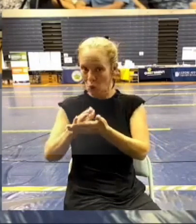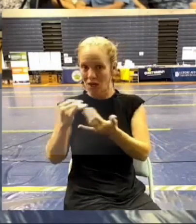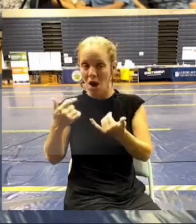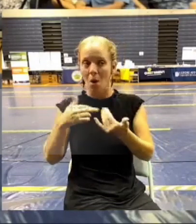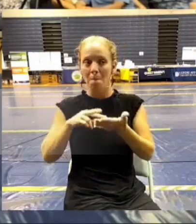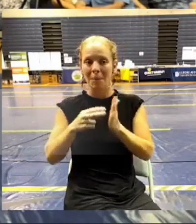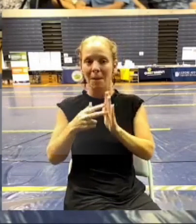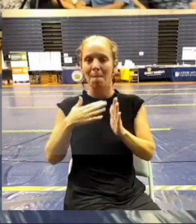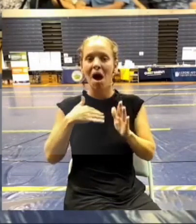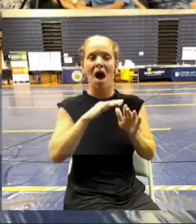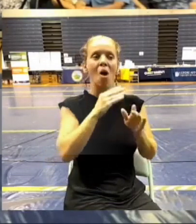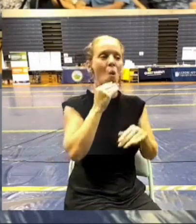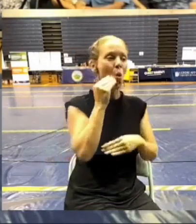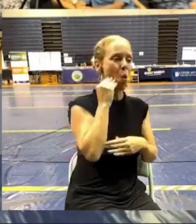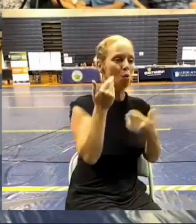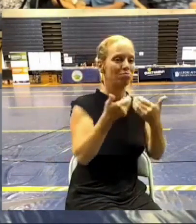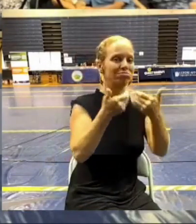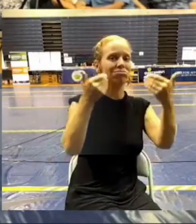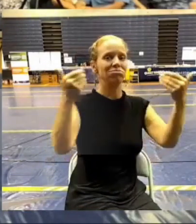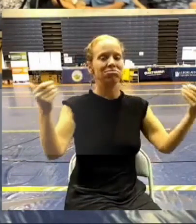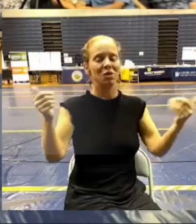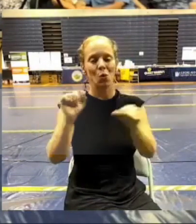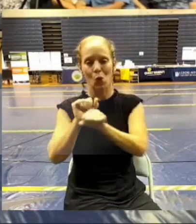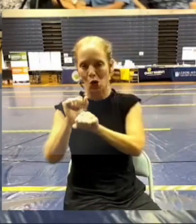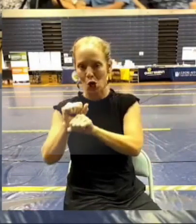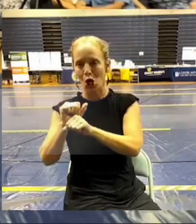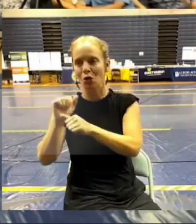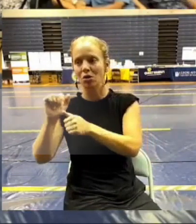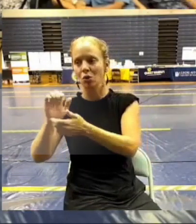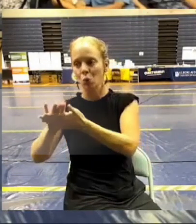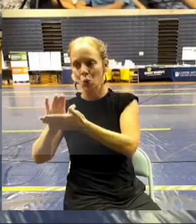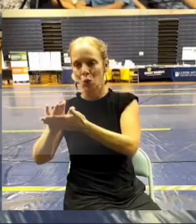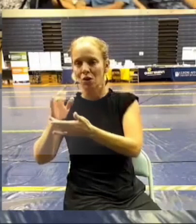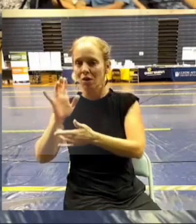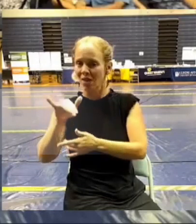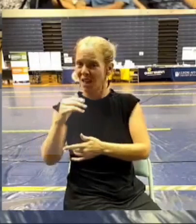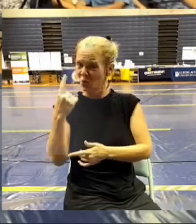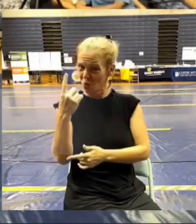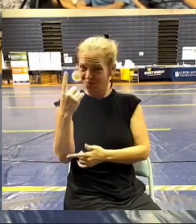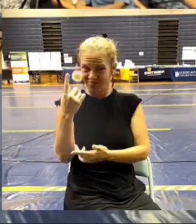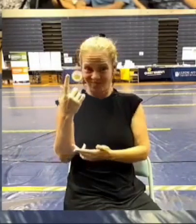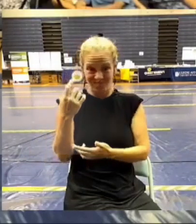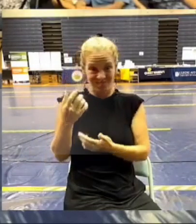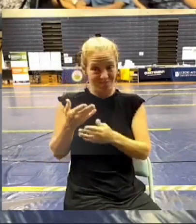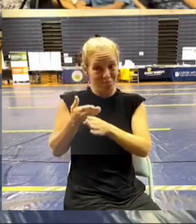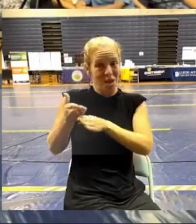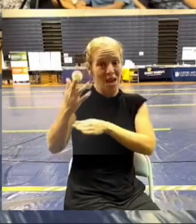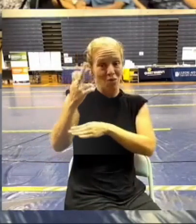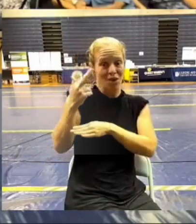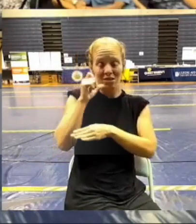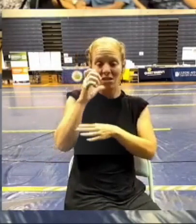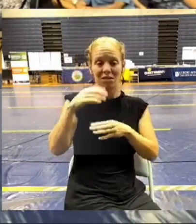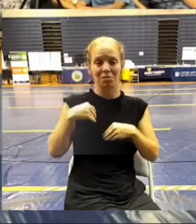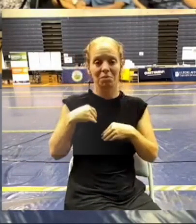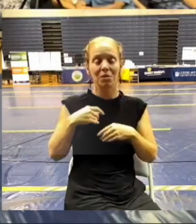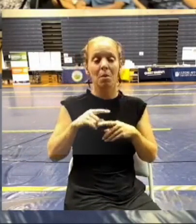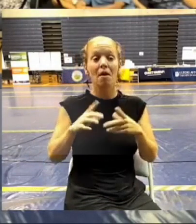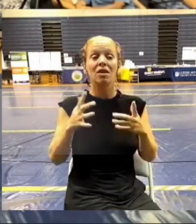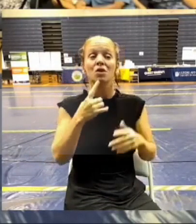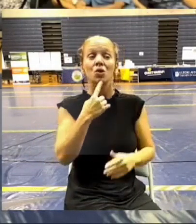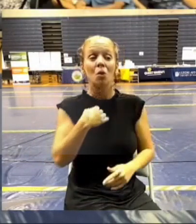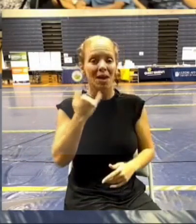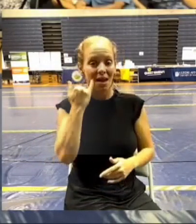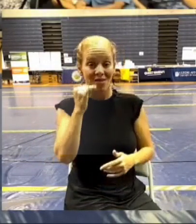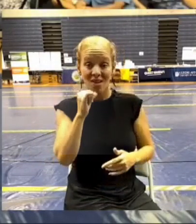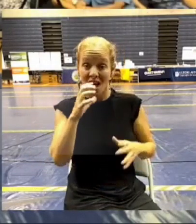their school, was the big reasons I had to not be comfortable taking them. What I was told is,